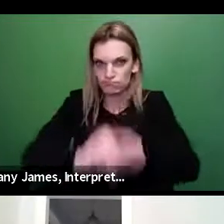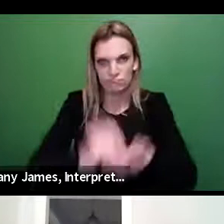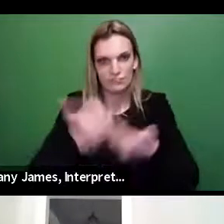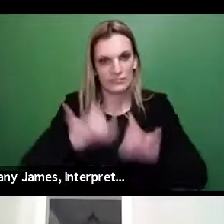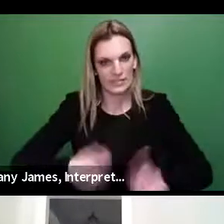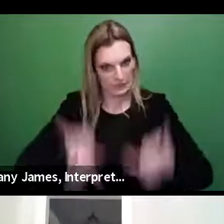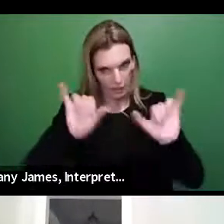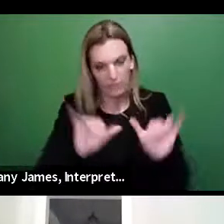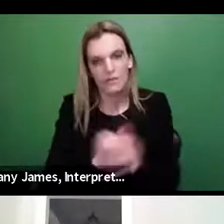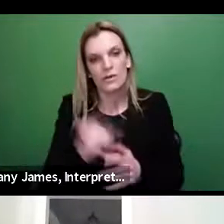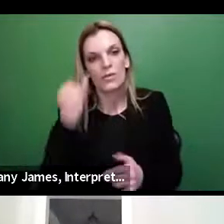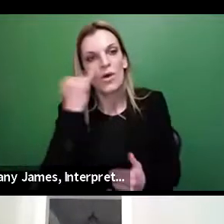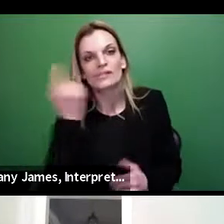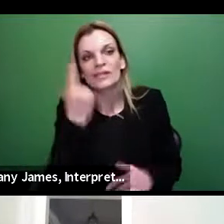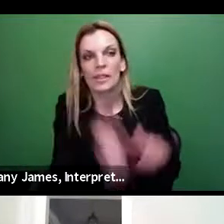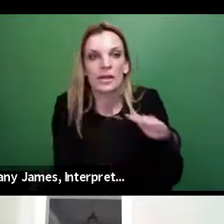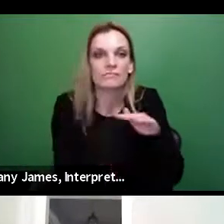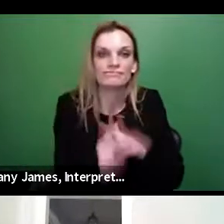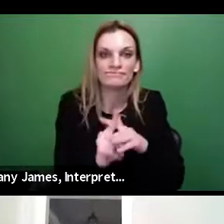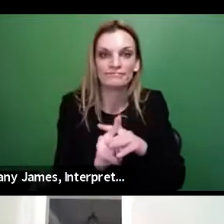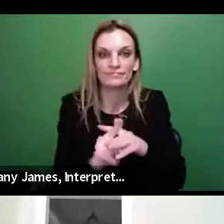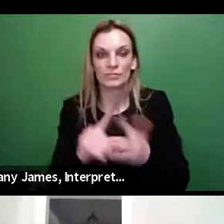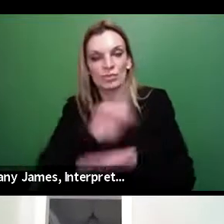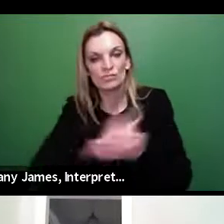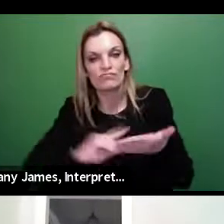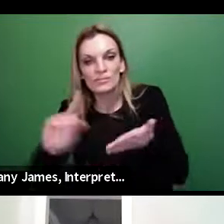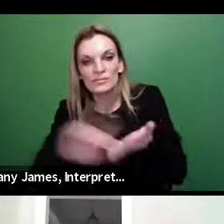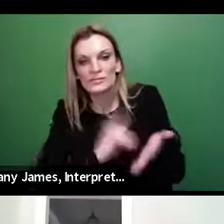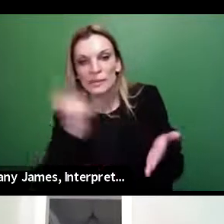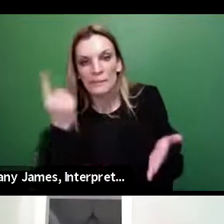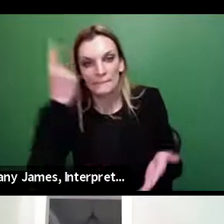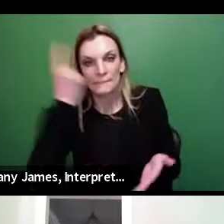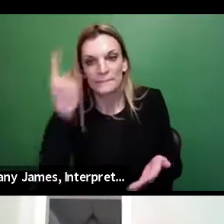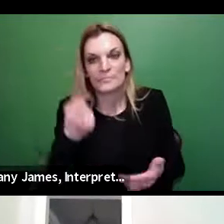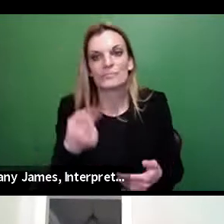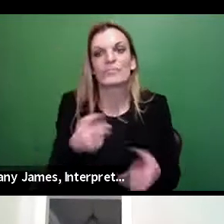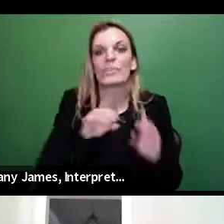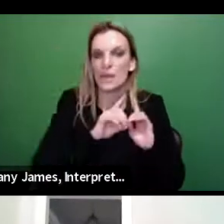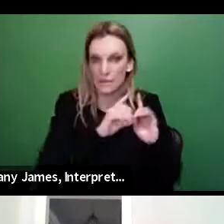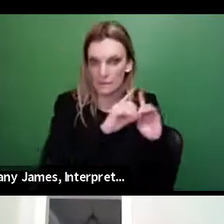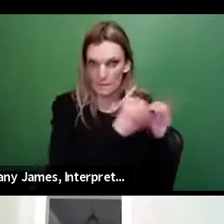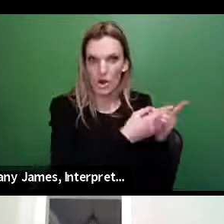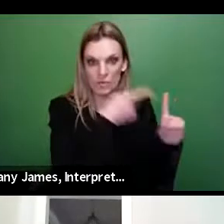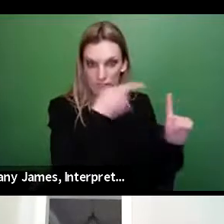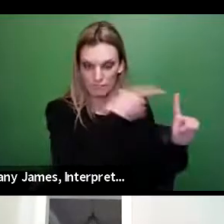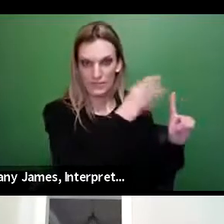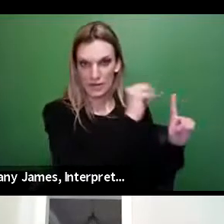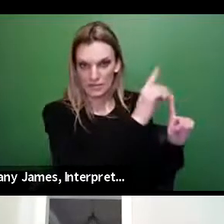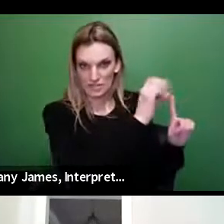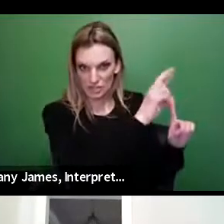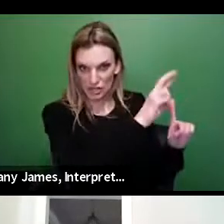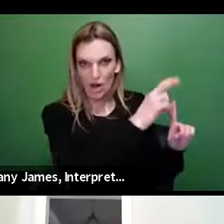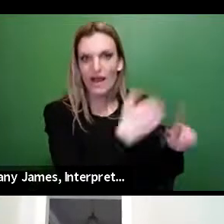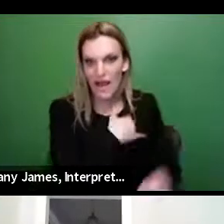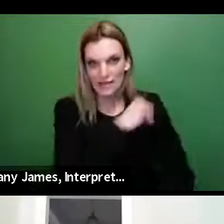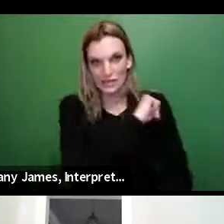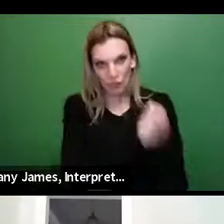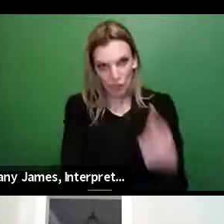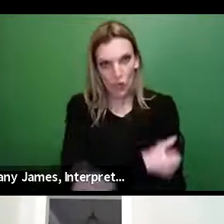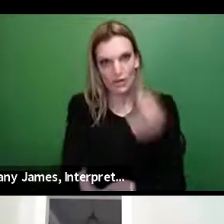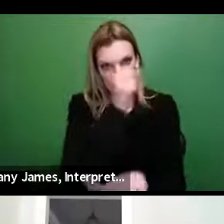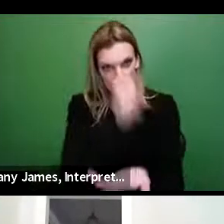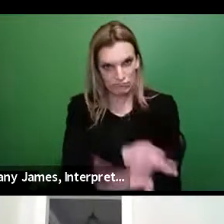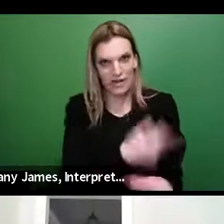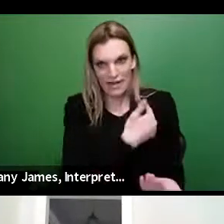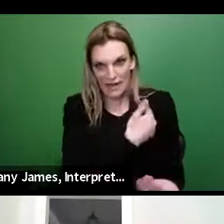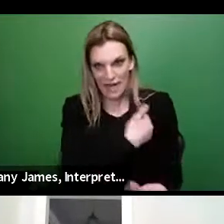any cases or issues regarding discrimination, that the department has the authority and the enforcement regarding the Elliott Larson